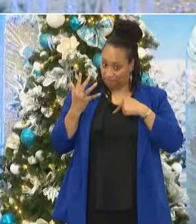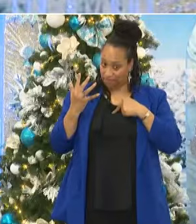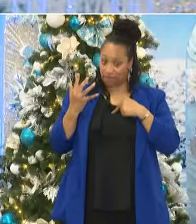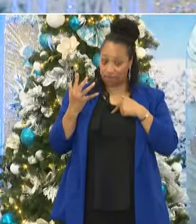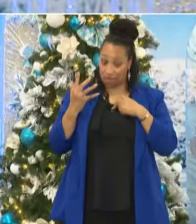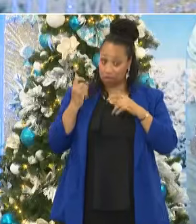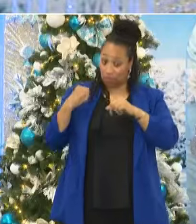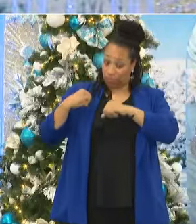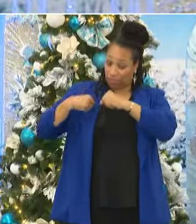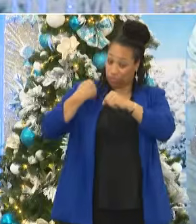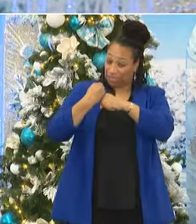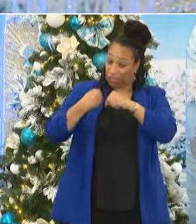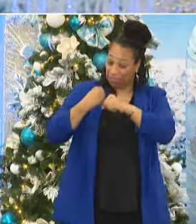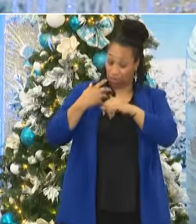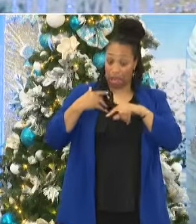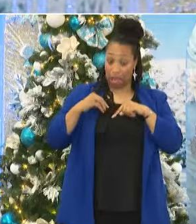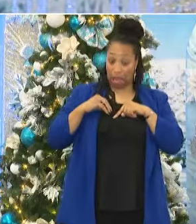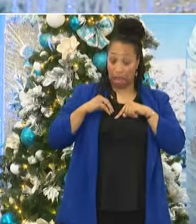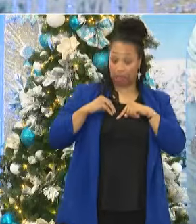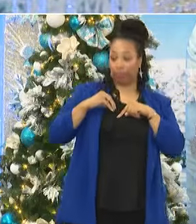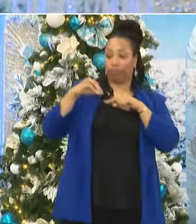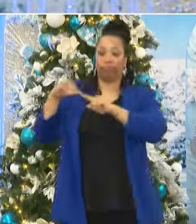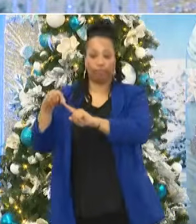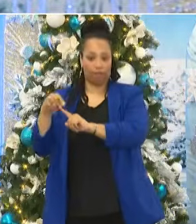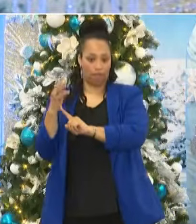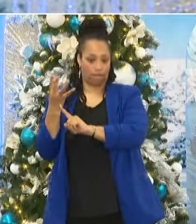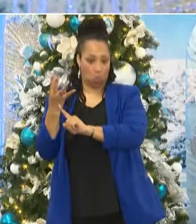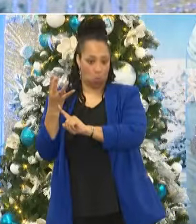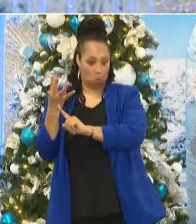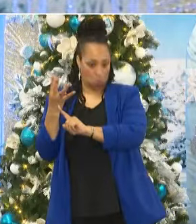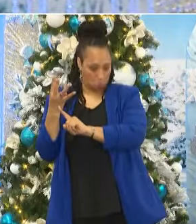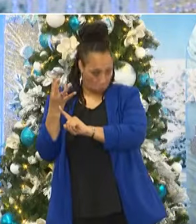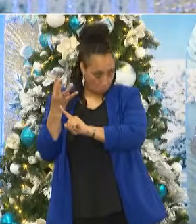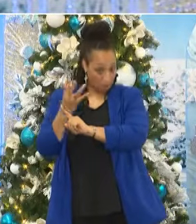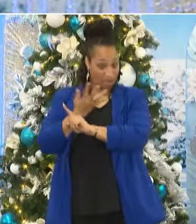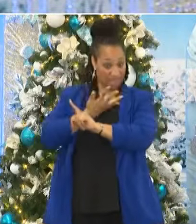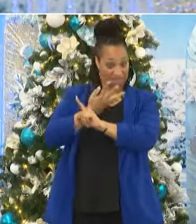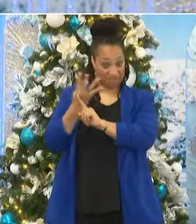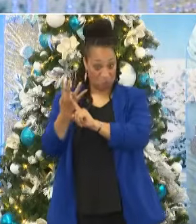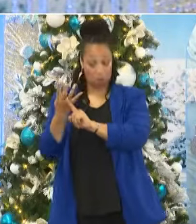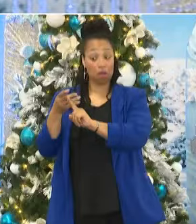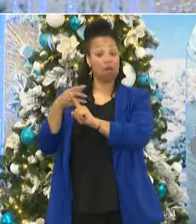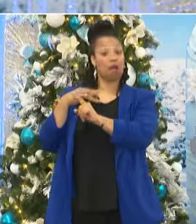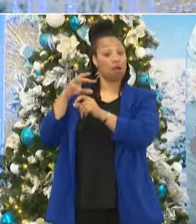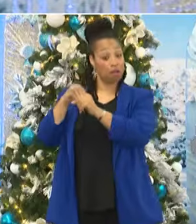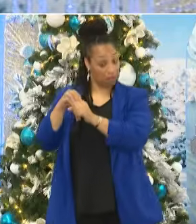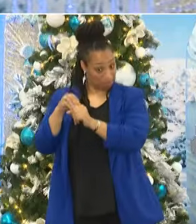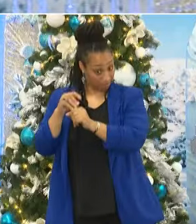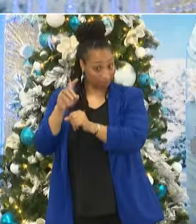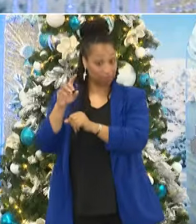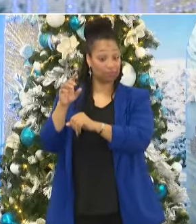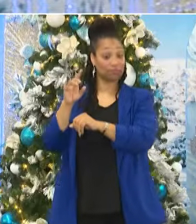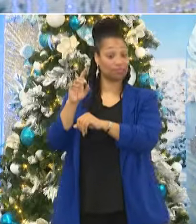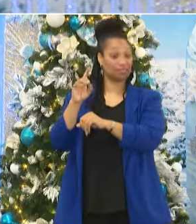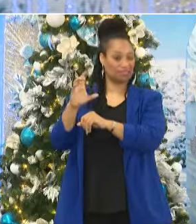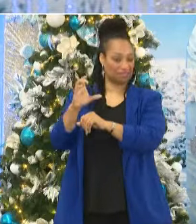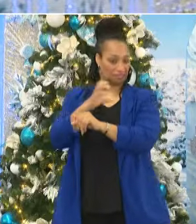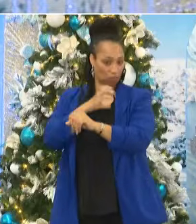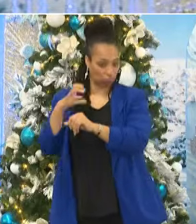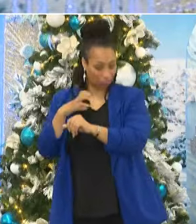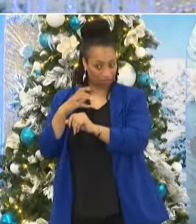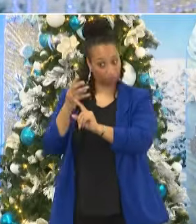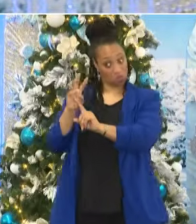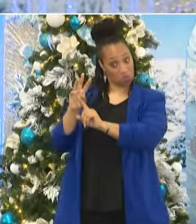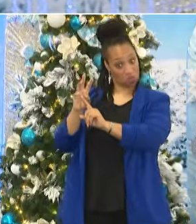council member. And when I said I wanted to run for mayor and I came to Ward 8, they said, girl, get out of here.